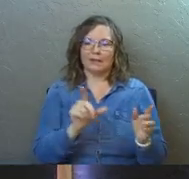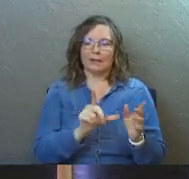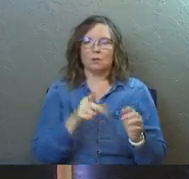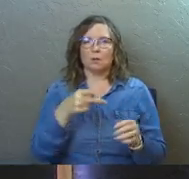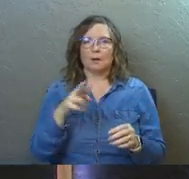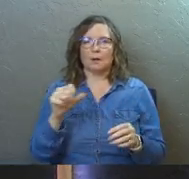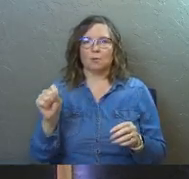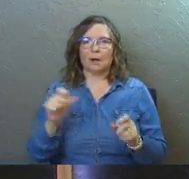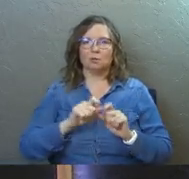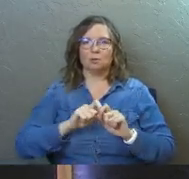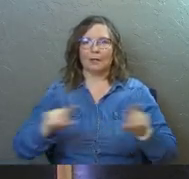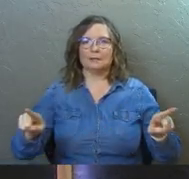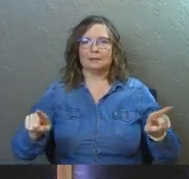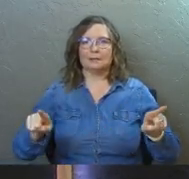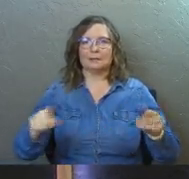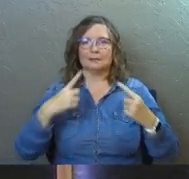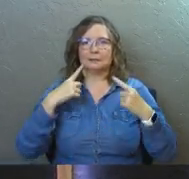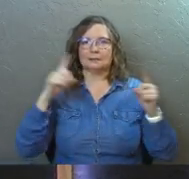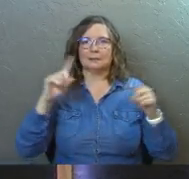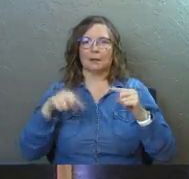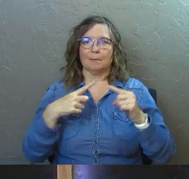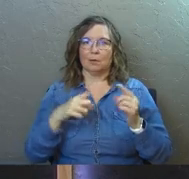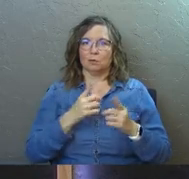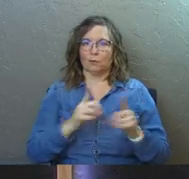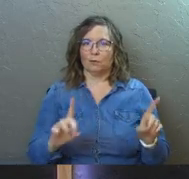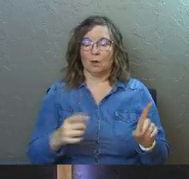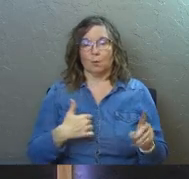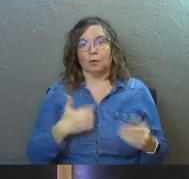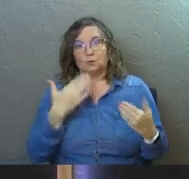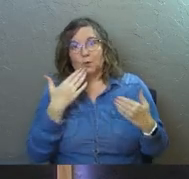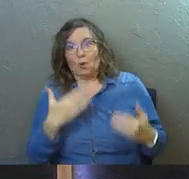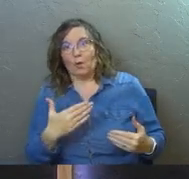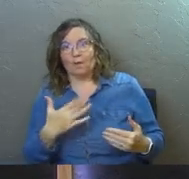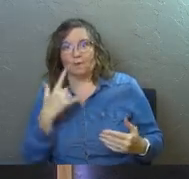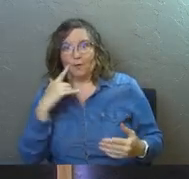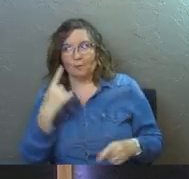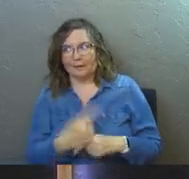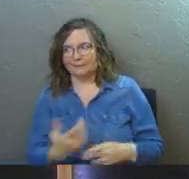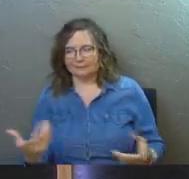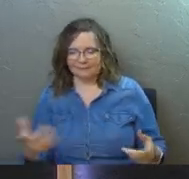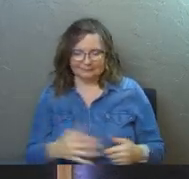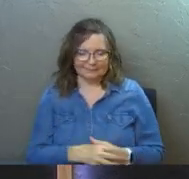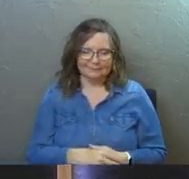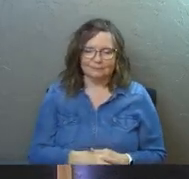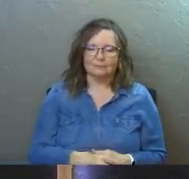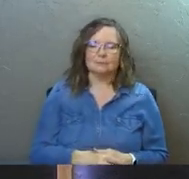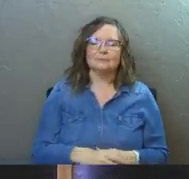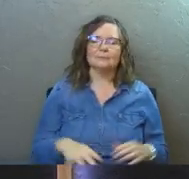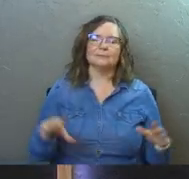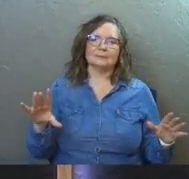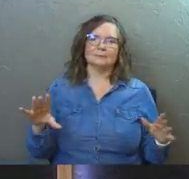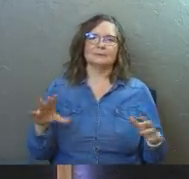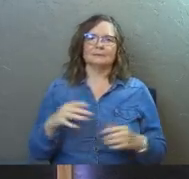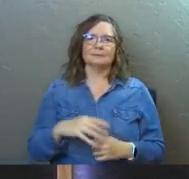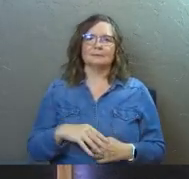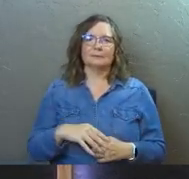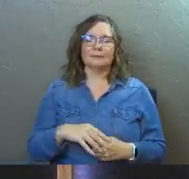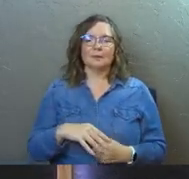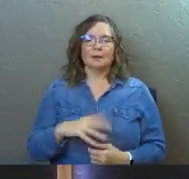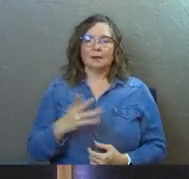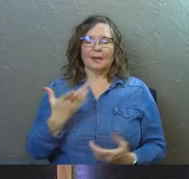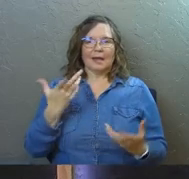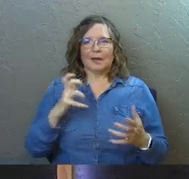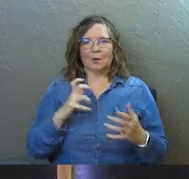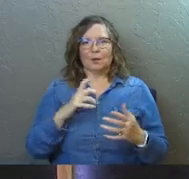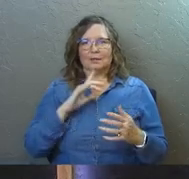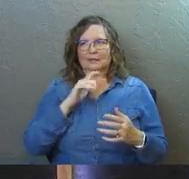press releases about their divorce, which we're so thankful for. Yes? And